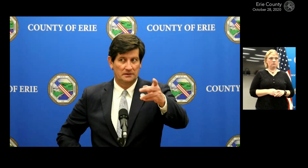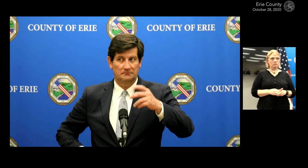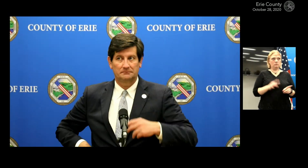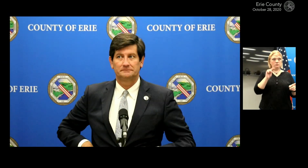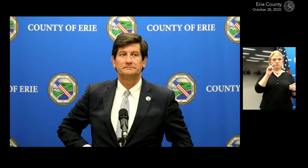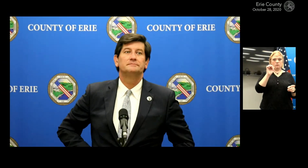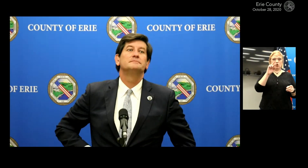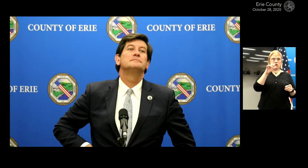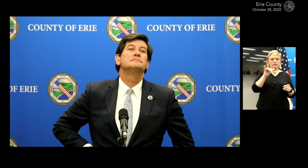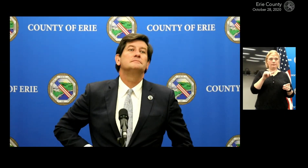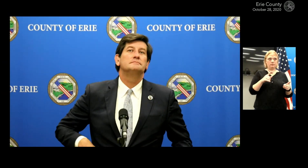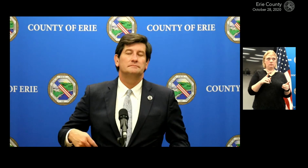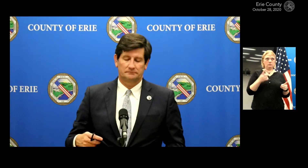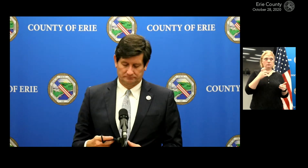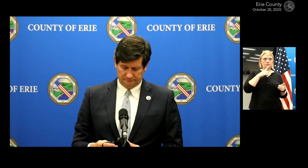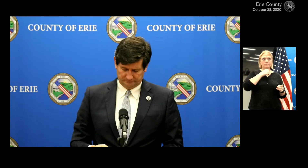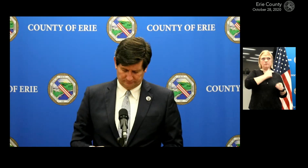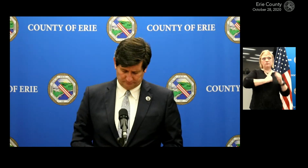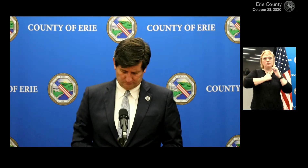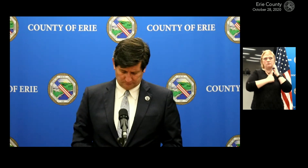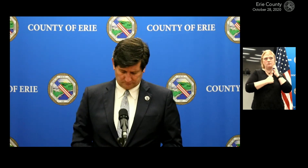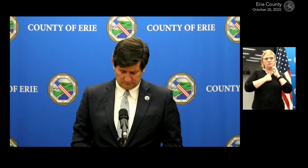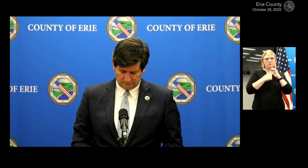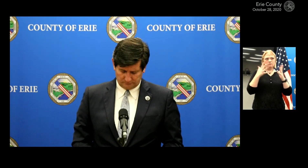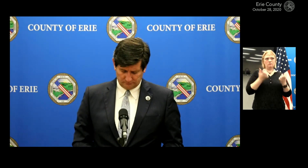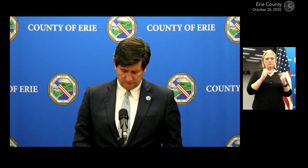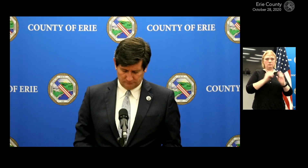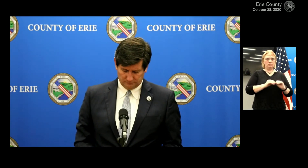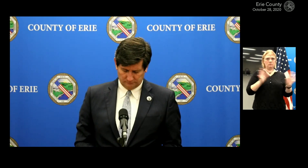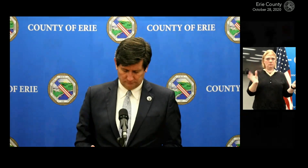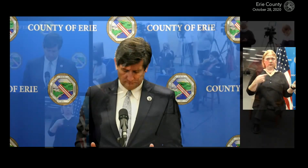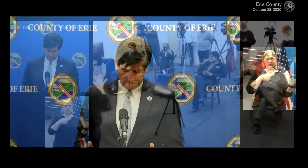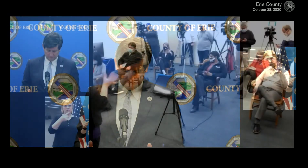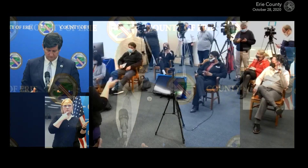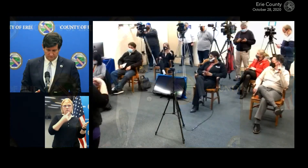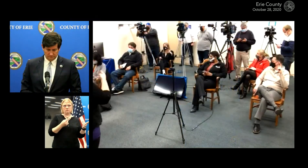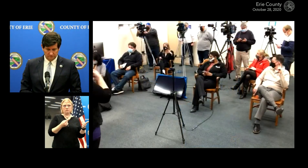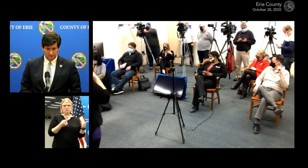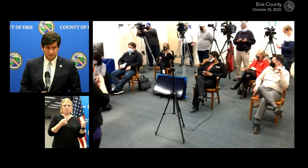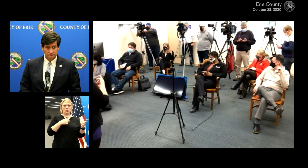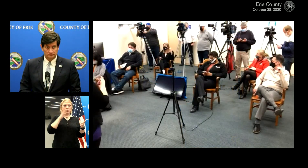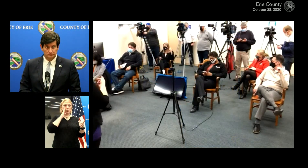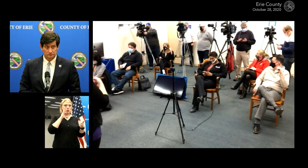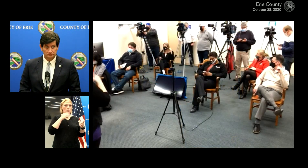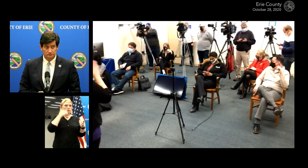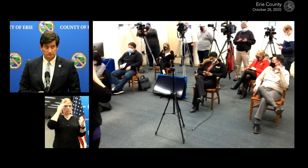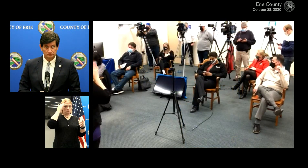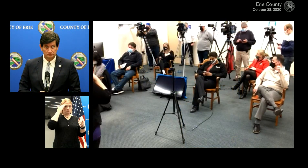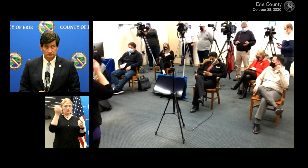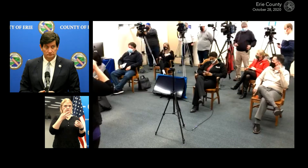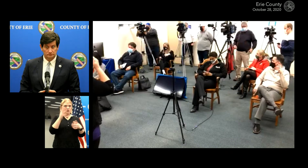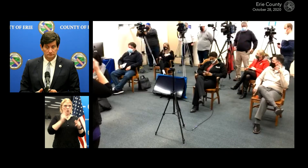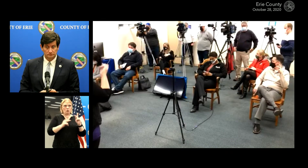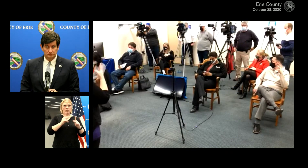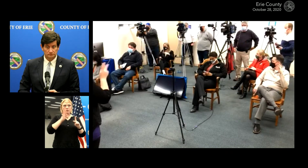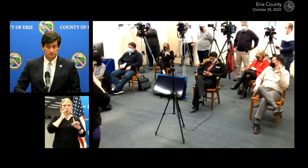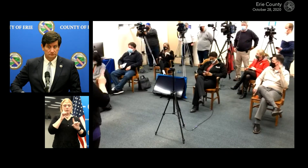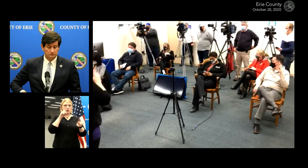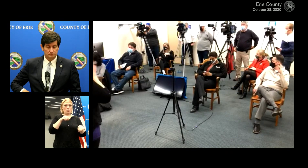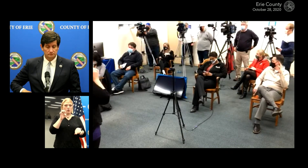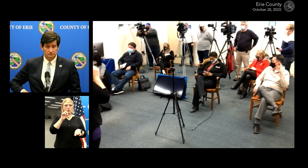Marley. I apologize because I just wanted to clarify. I know that you were saying that you've become aware that a handful of people are going down to